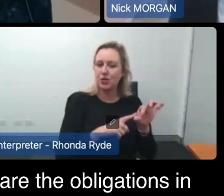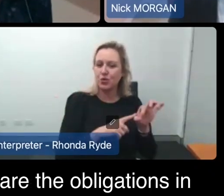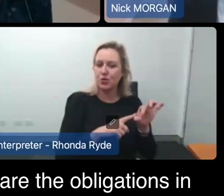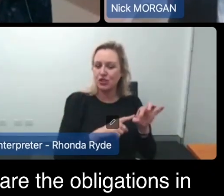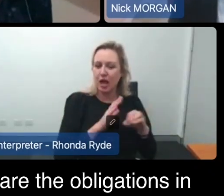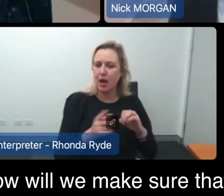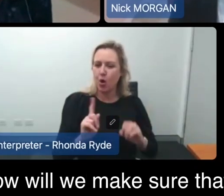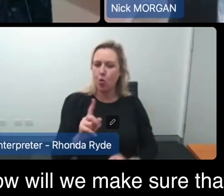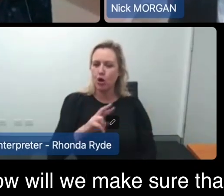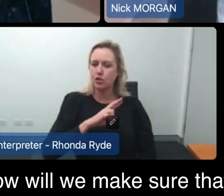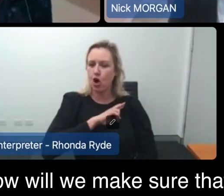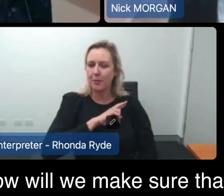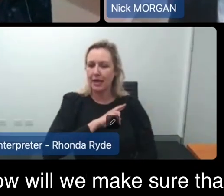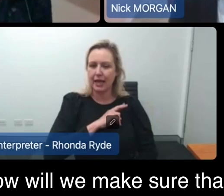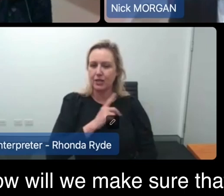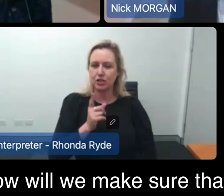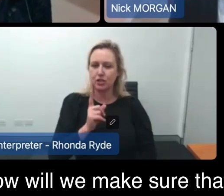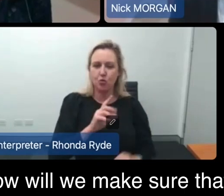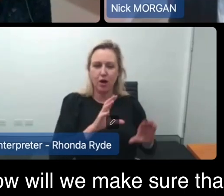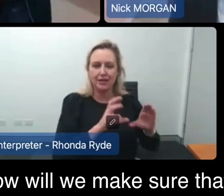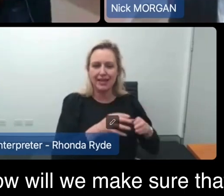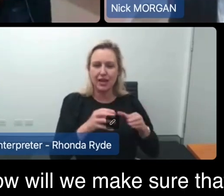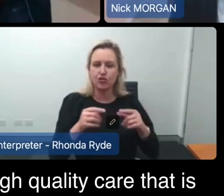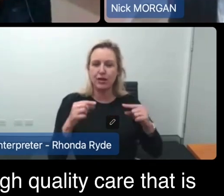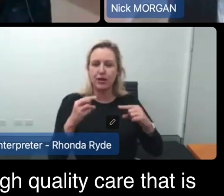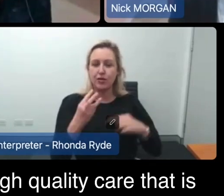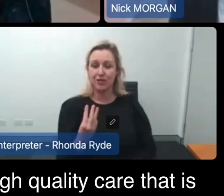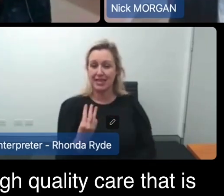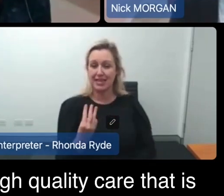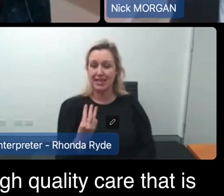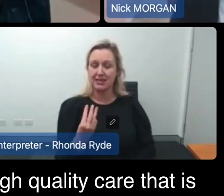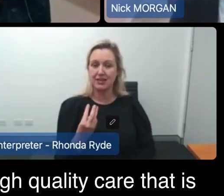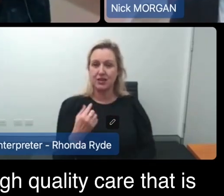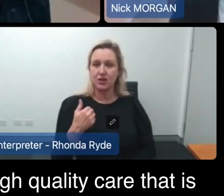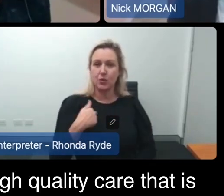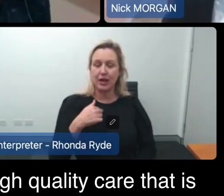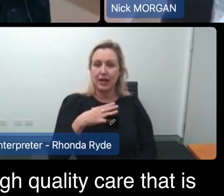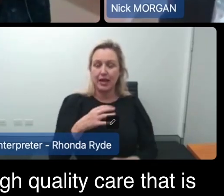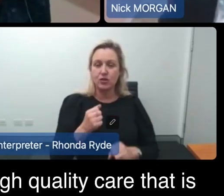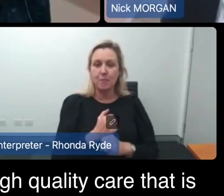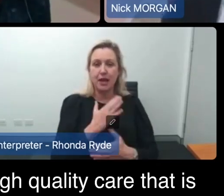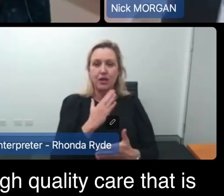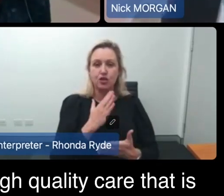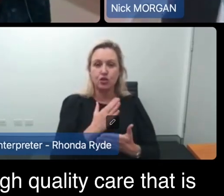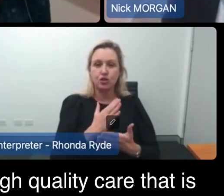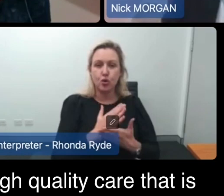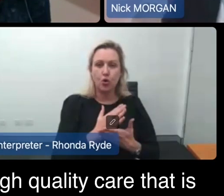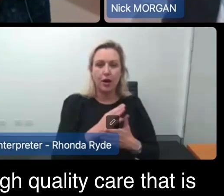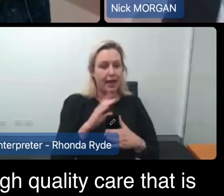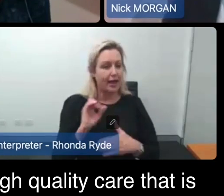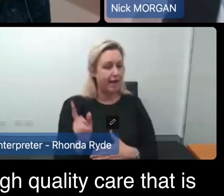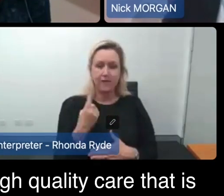the obligations in categories 1 to 3, and how will we make sure that older people receive the high quality